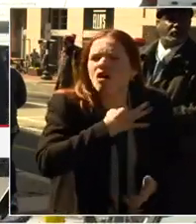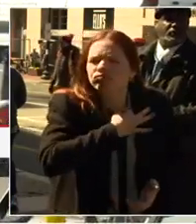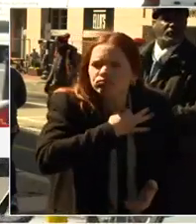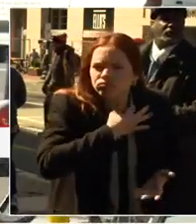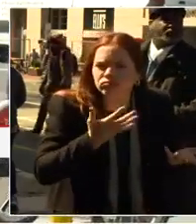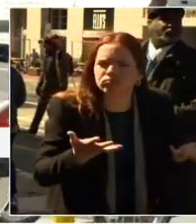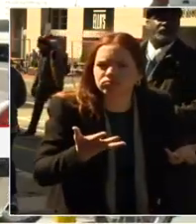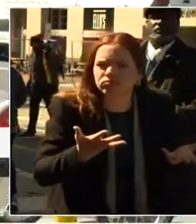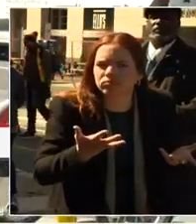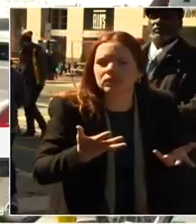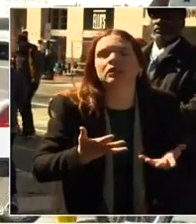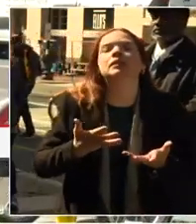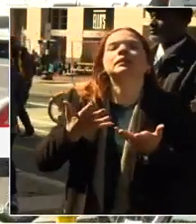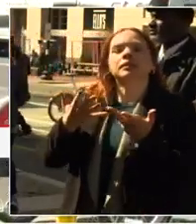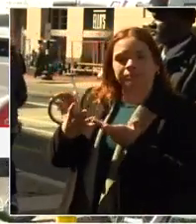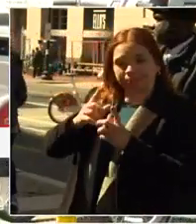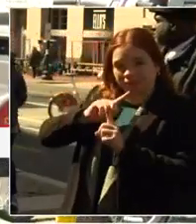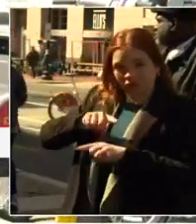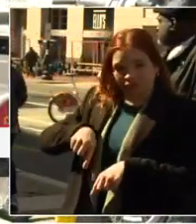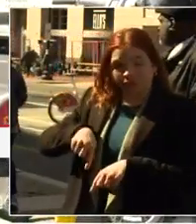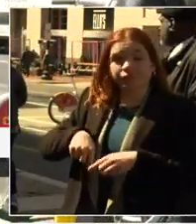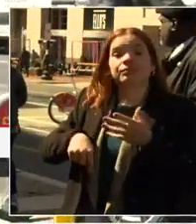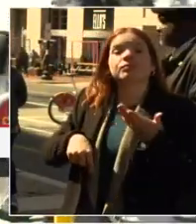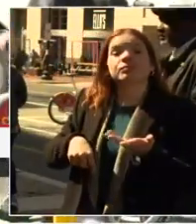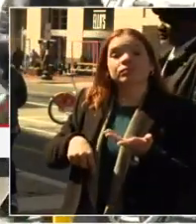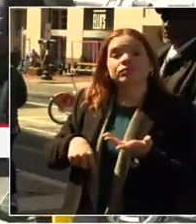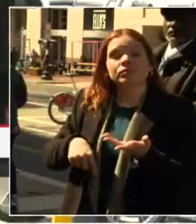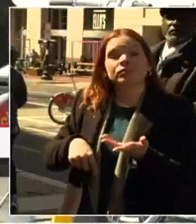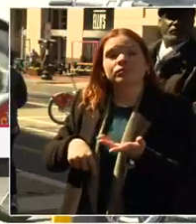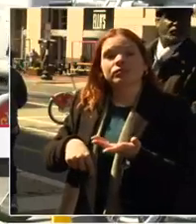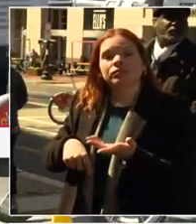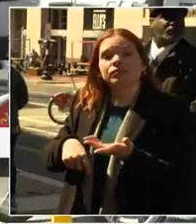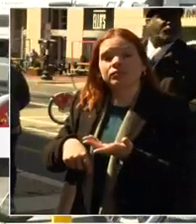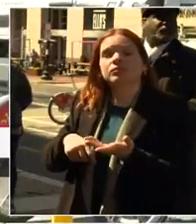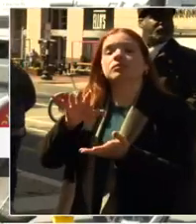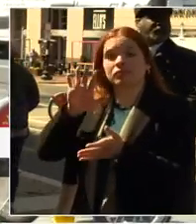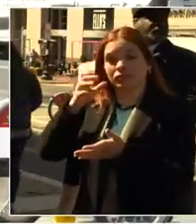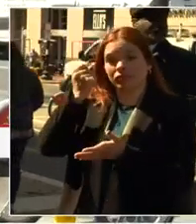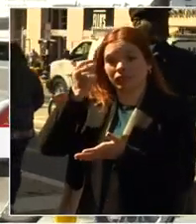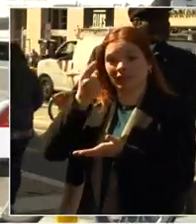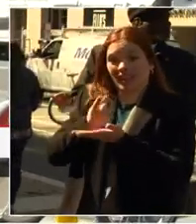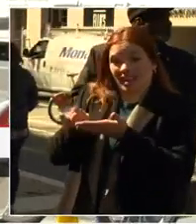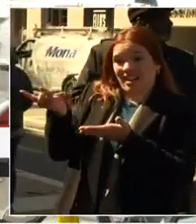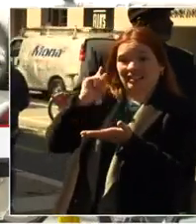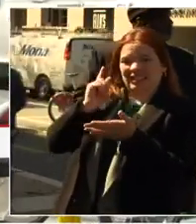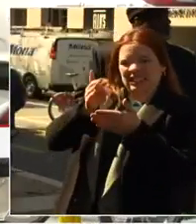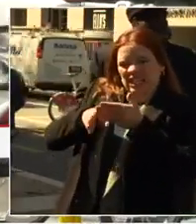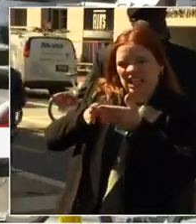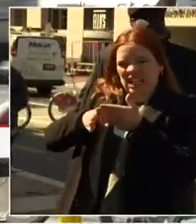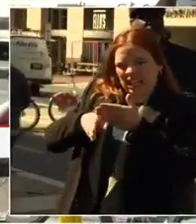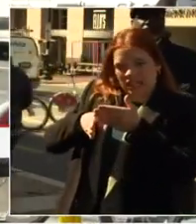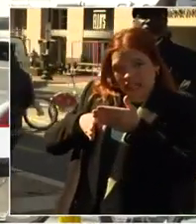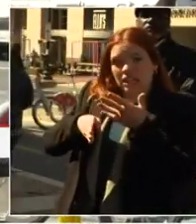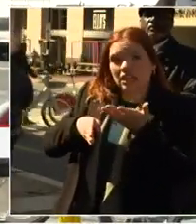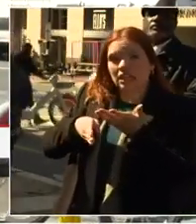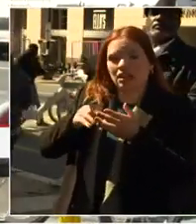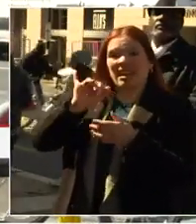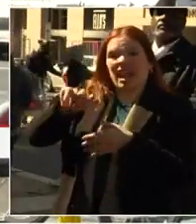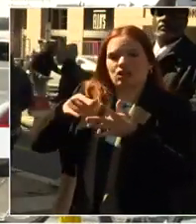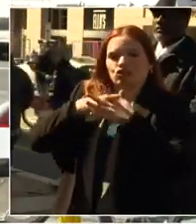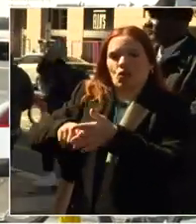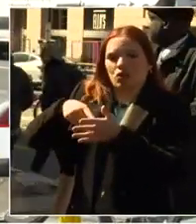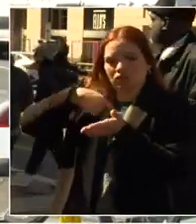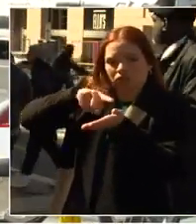Mark, I can say that late last week we initiated an investigation. But when did you become aware that there